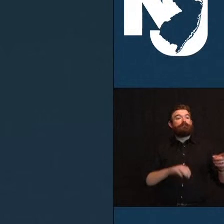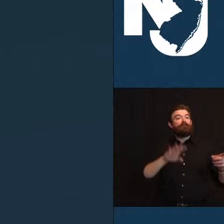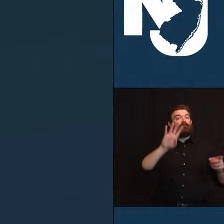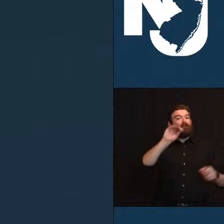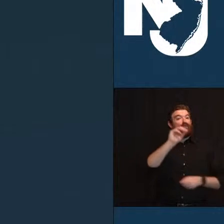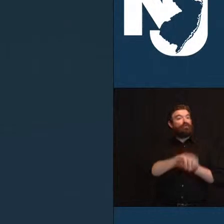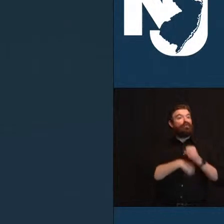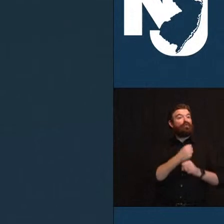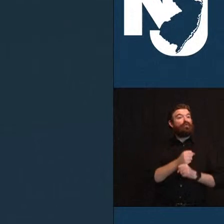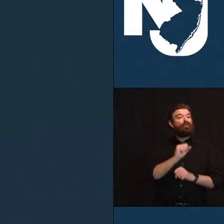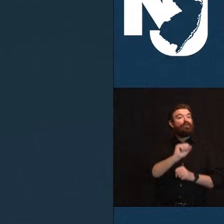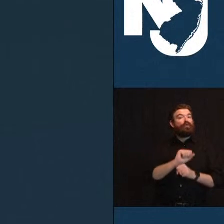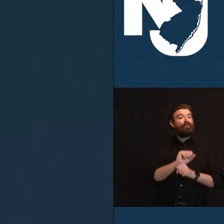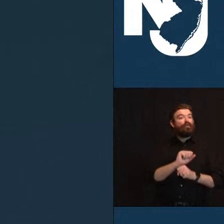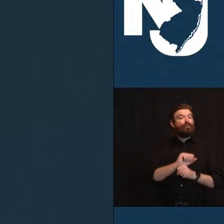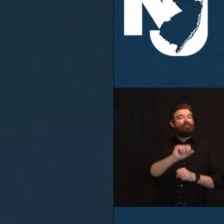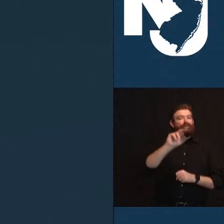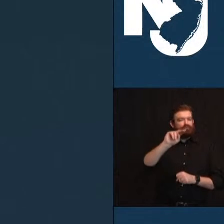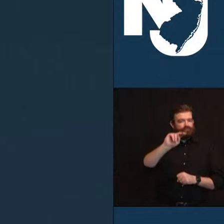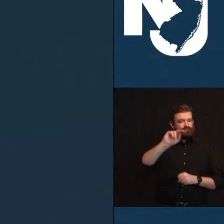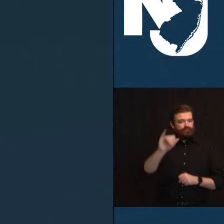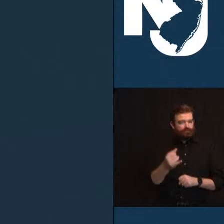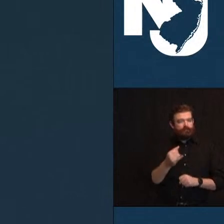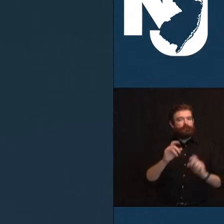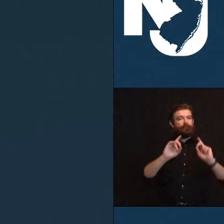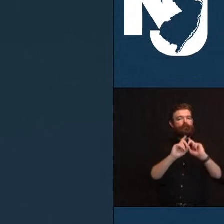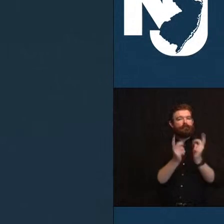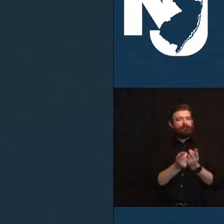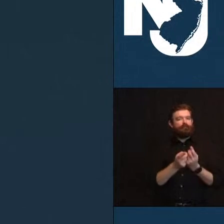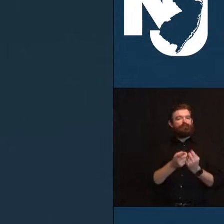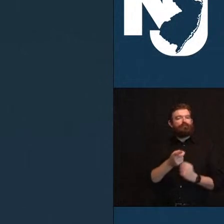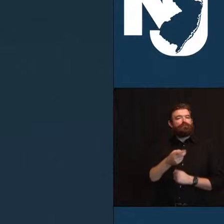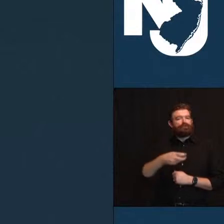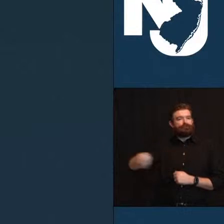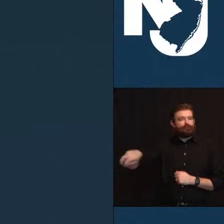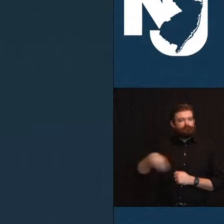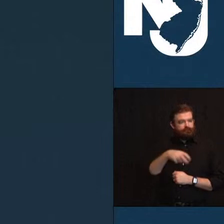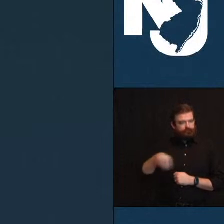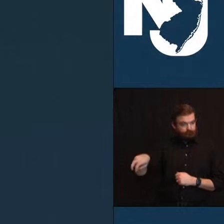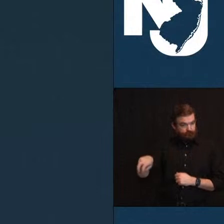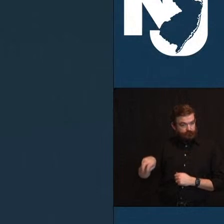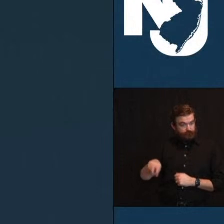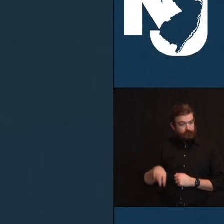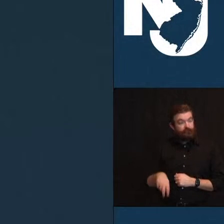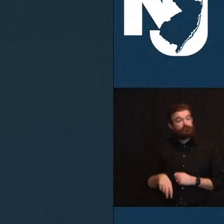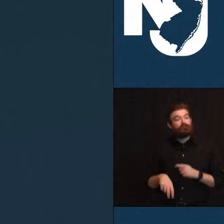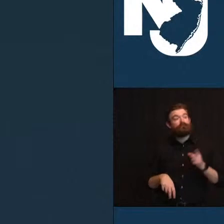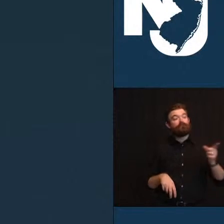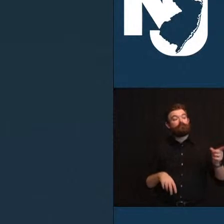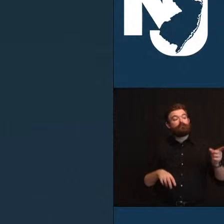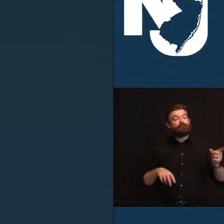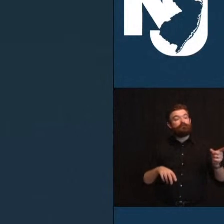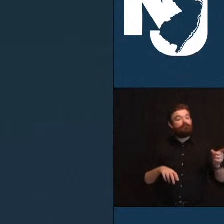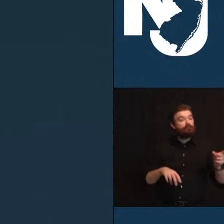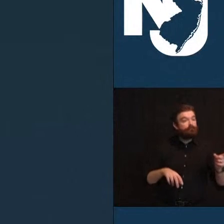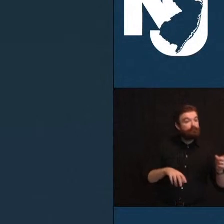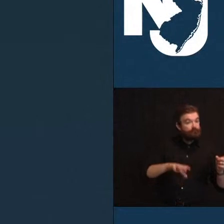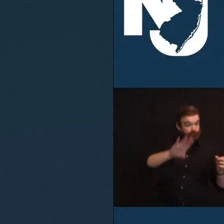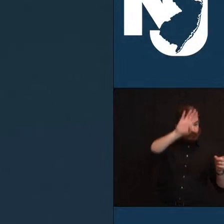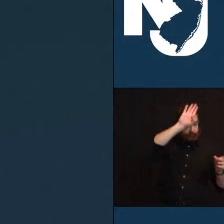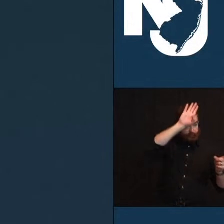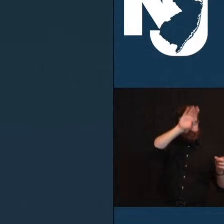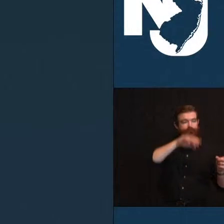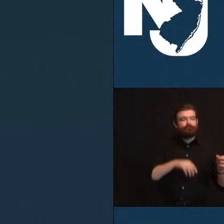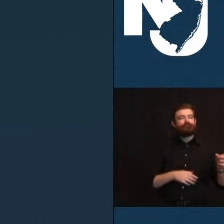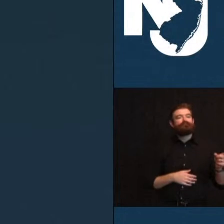family and as a volunteer firefighter in his hometown of Denville, Roy Shriver, and Roy was just, as I am,